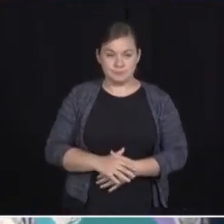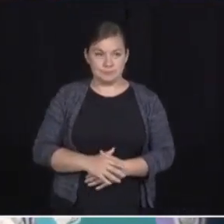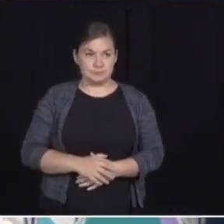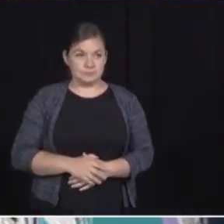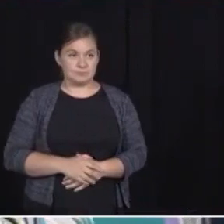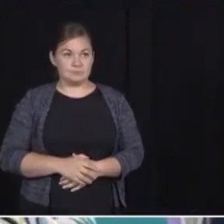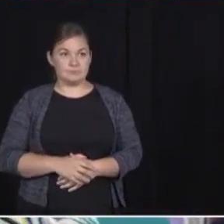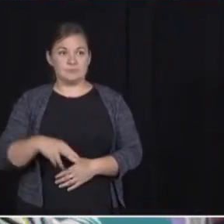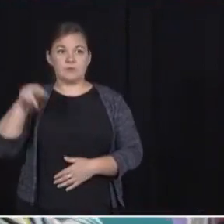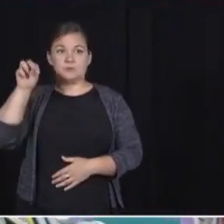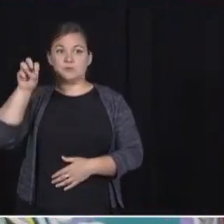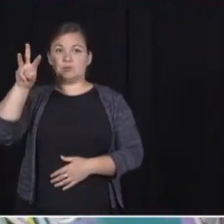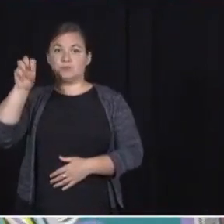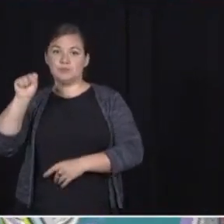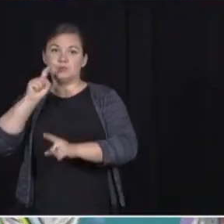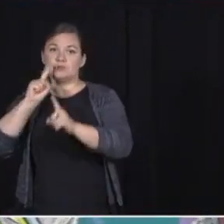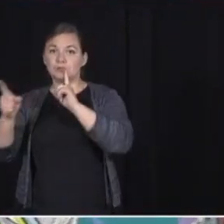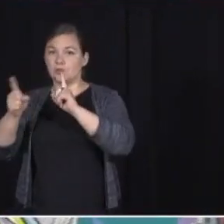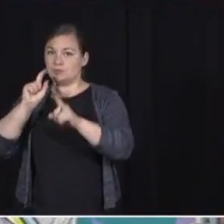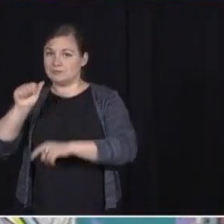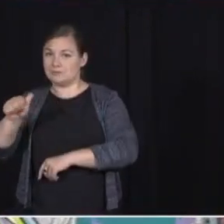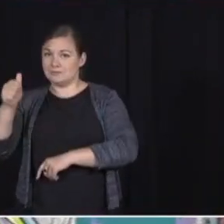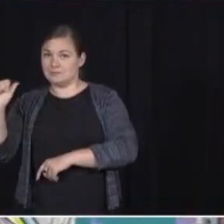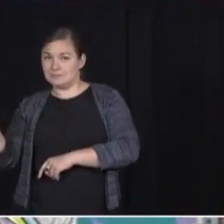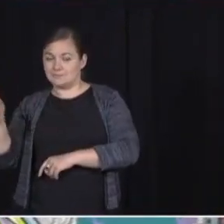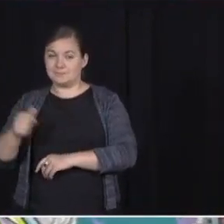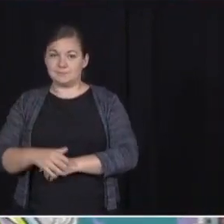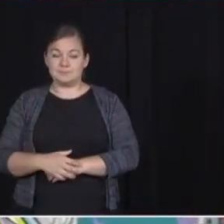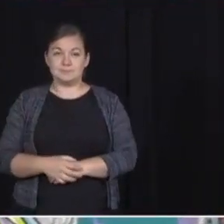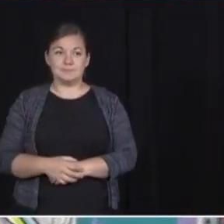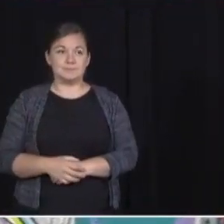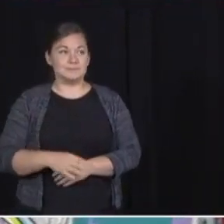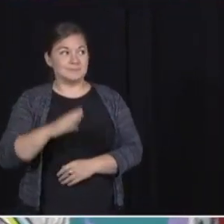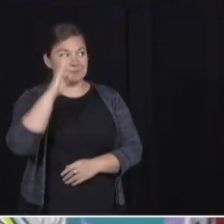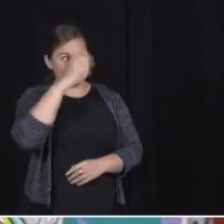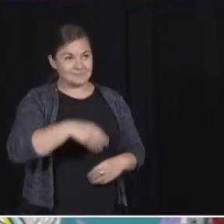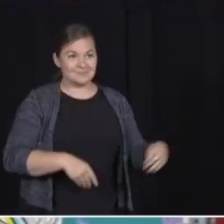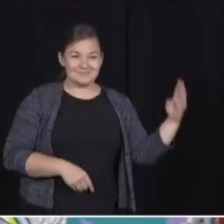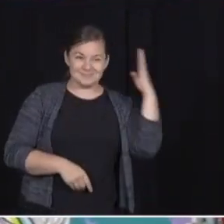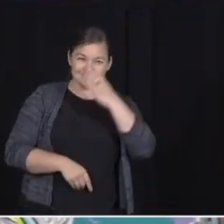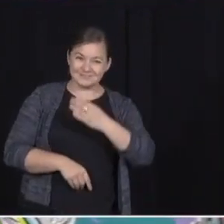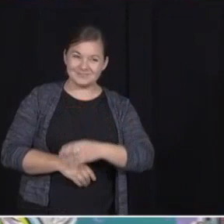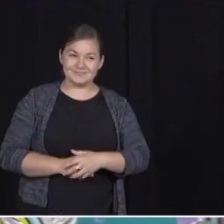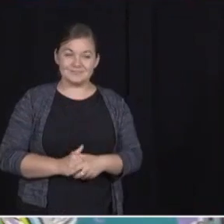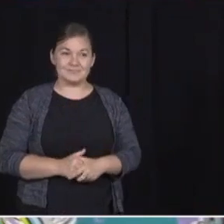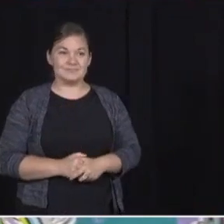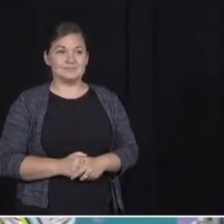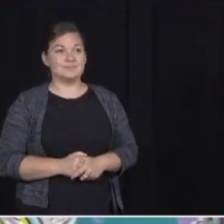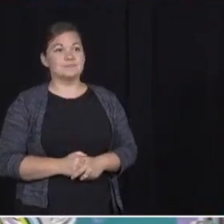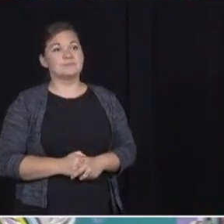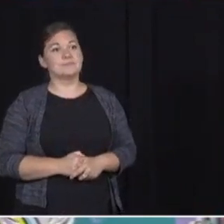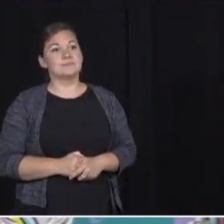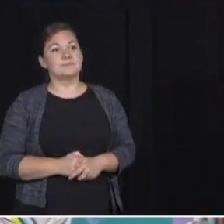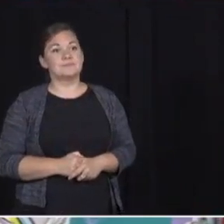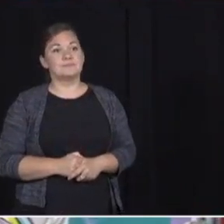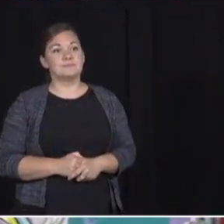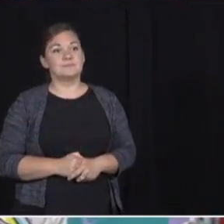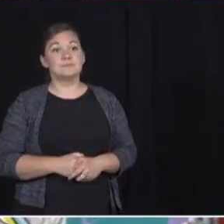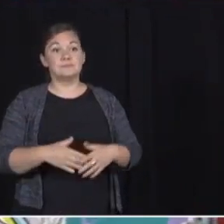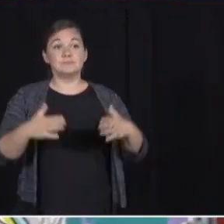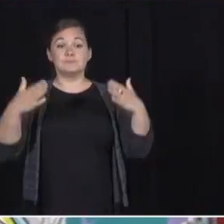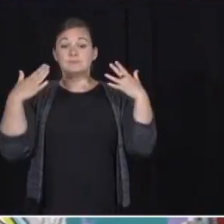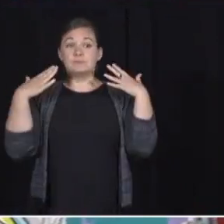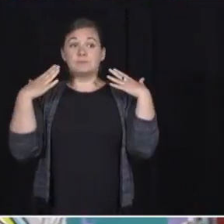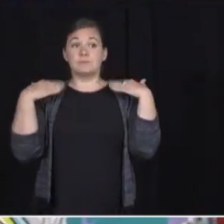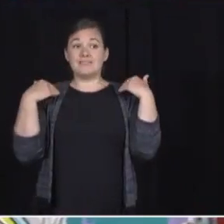Talk 1010. Please go ahead. Hi, Lucas. Good afternoon. Thanks, everyone. Premier, Minister Lecce took a lot